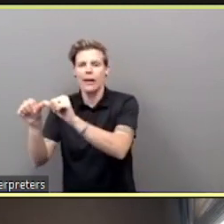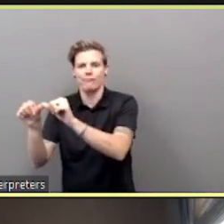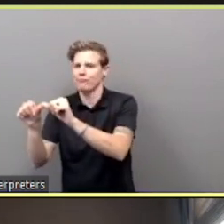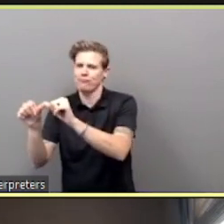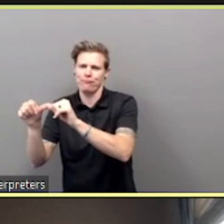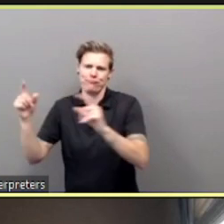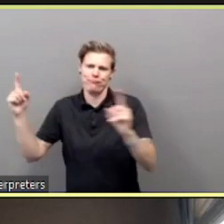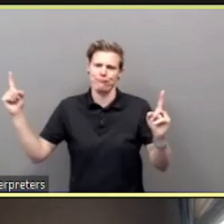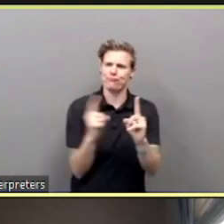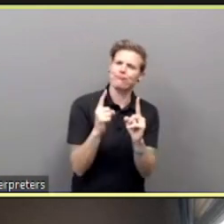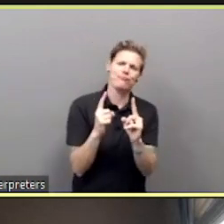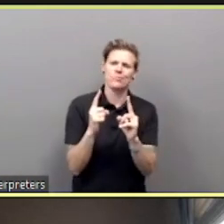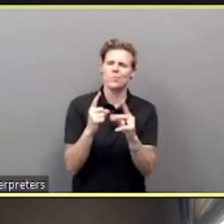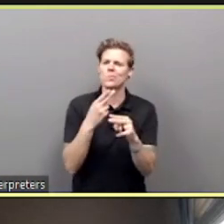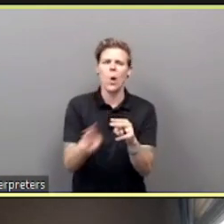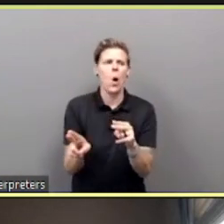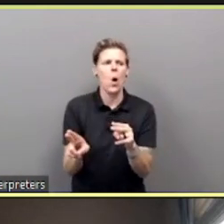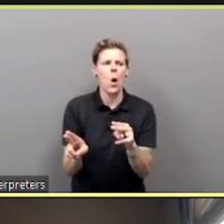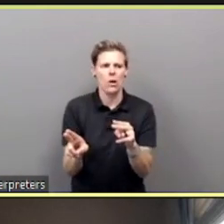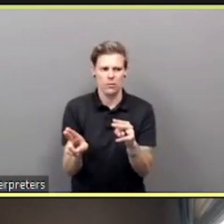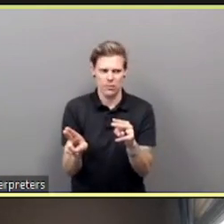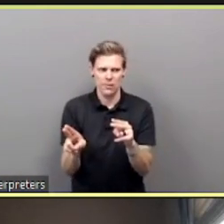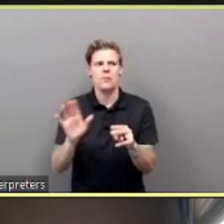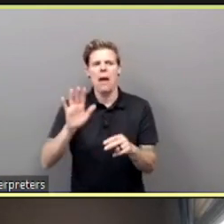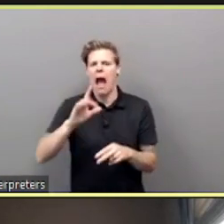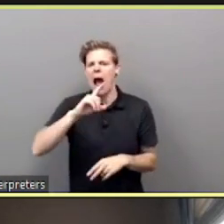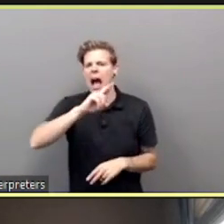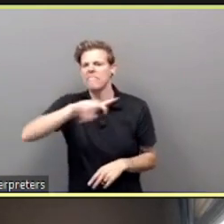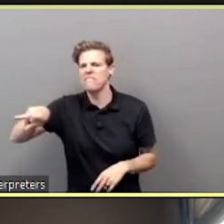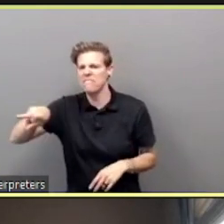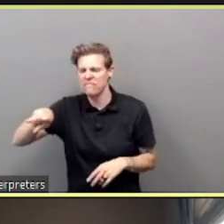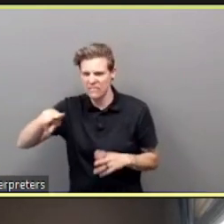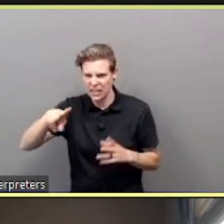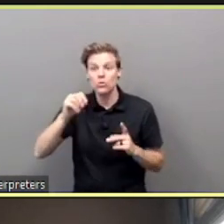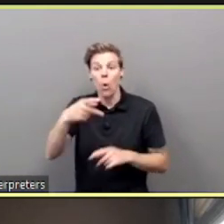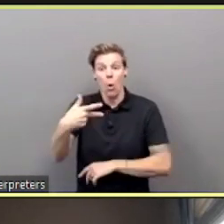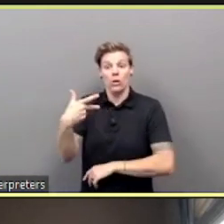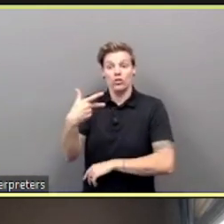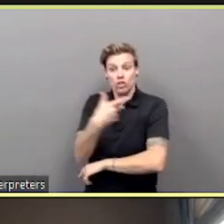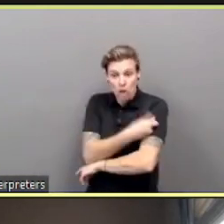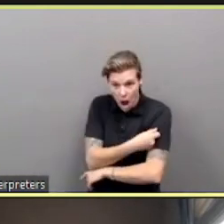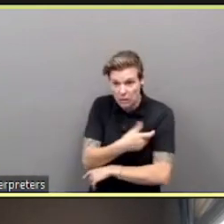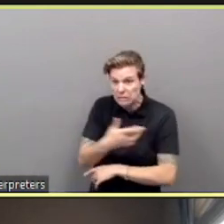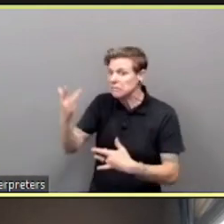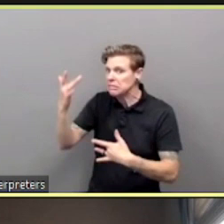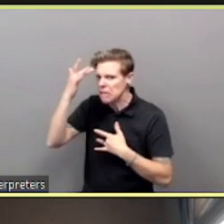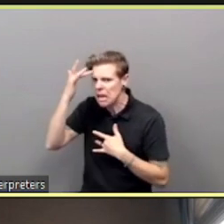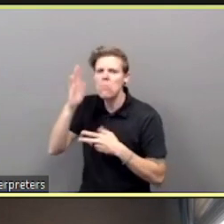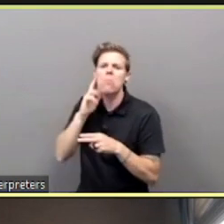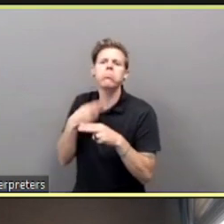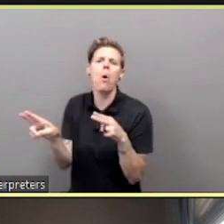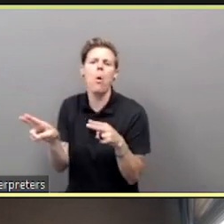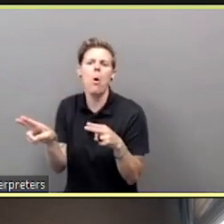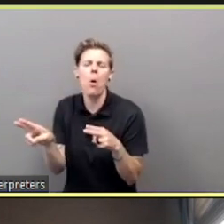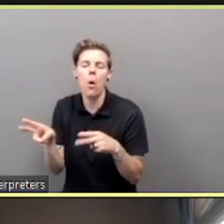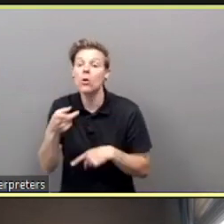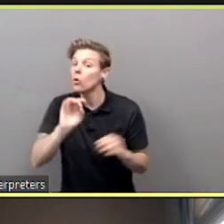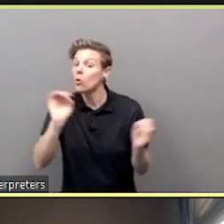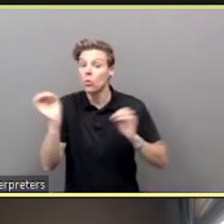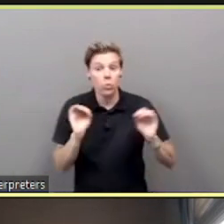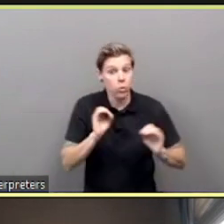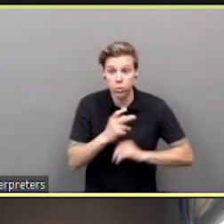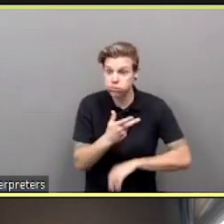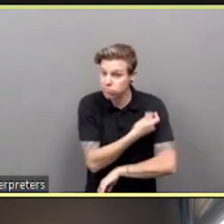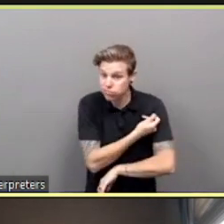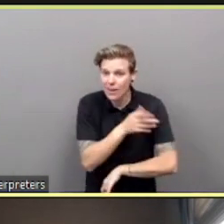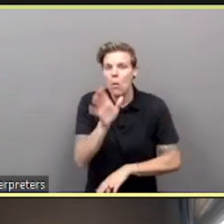is 50% less than if you didn't get vaccinated. So that's another really important thing for us to know